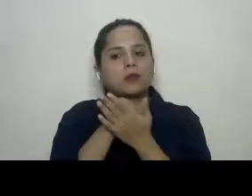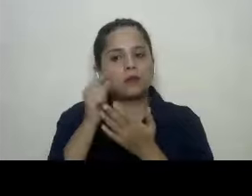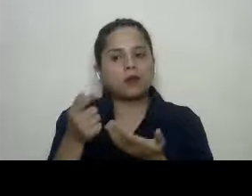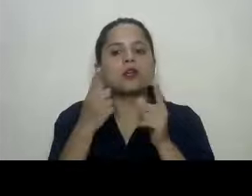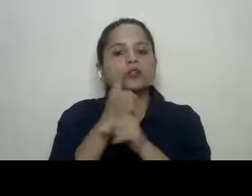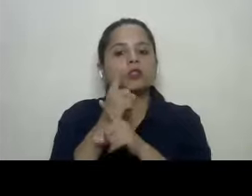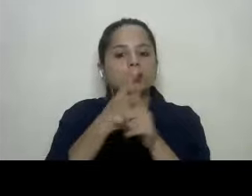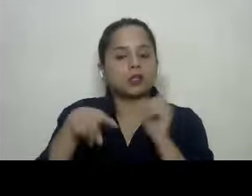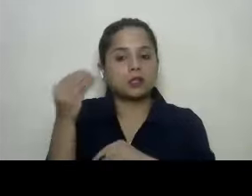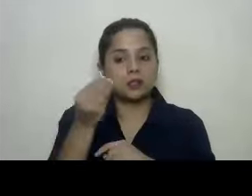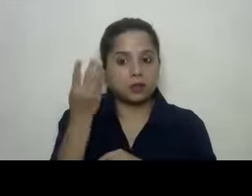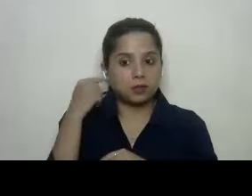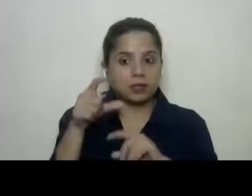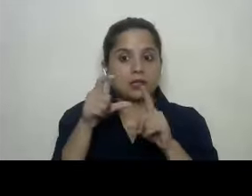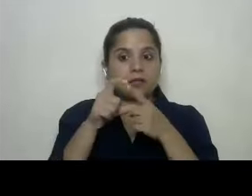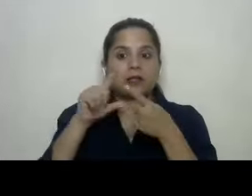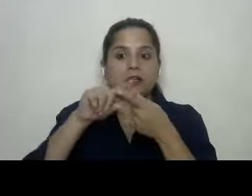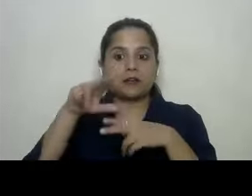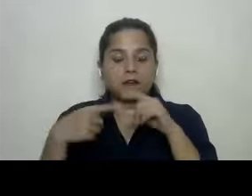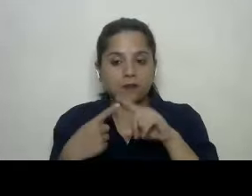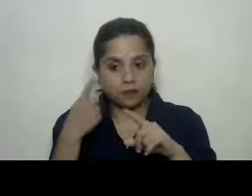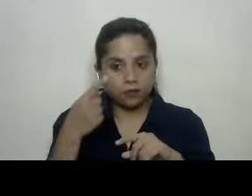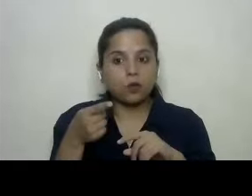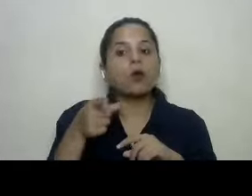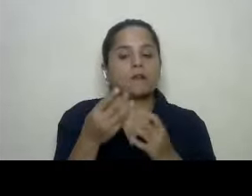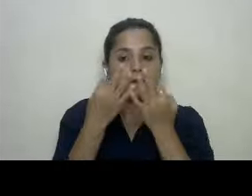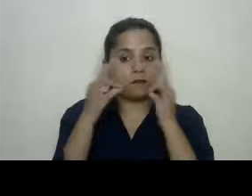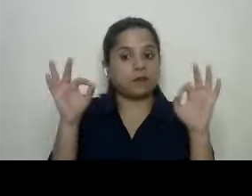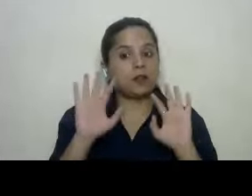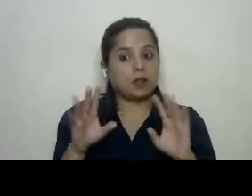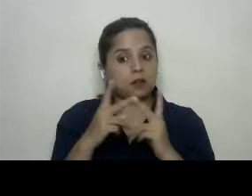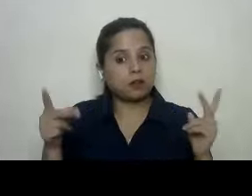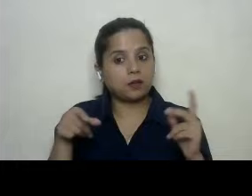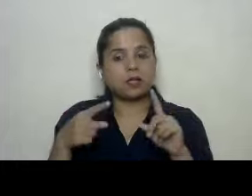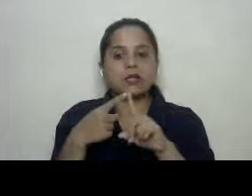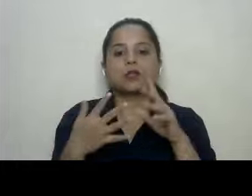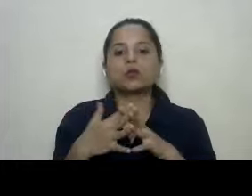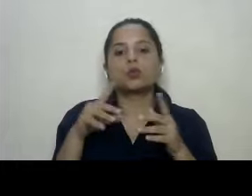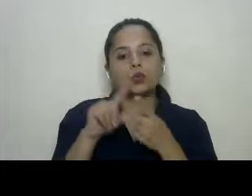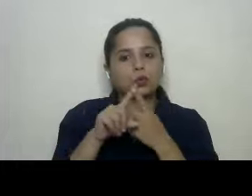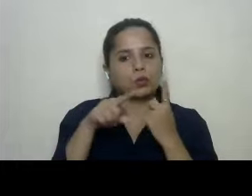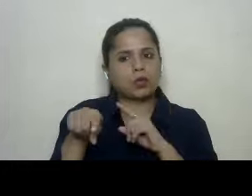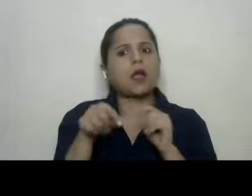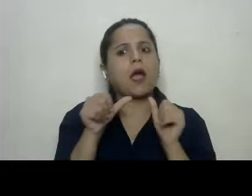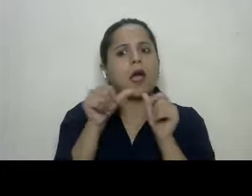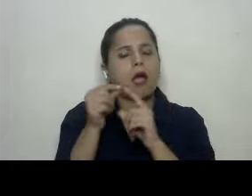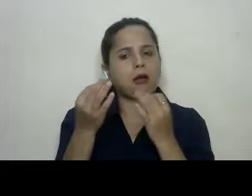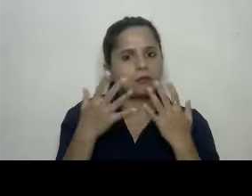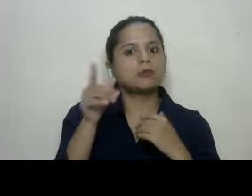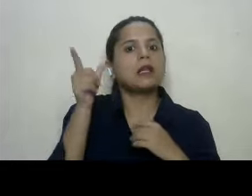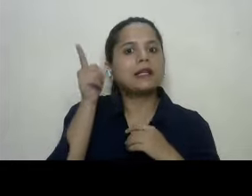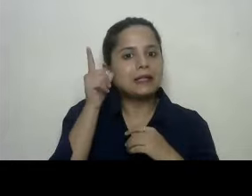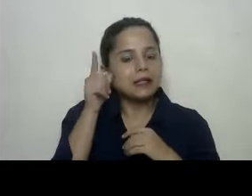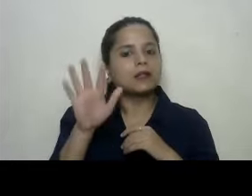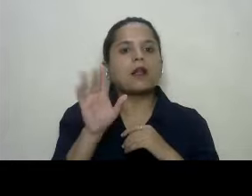someone had mentioned, I really like that for teachers. That's free also. And Twee. Just try these for creating listening exercises or